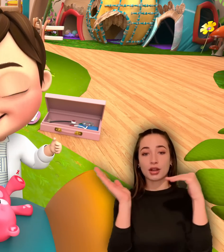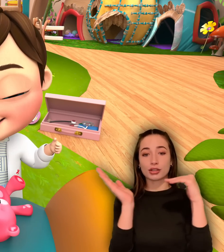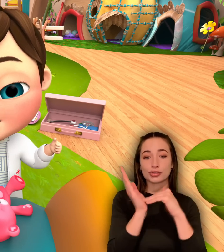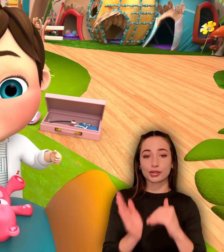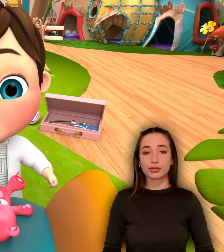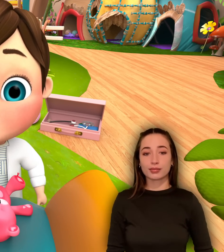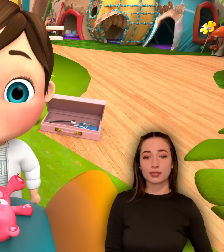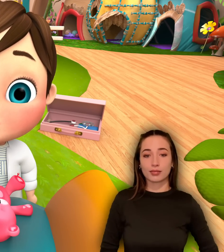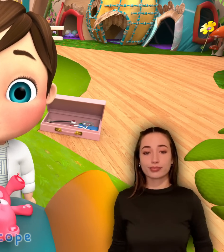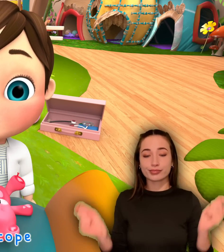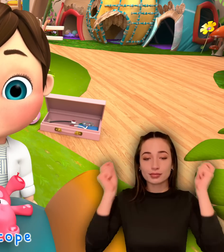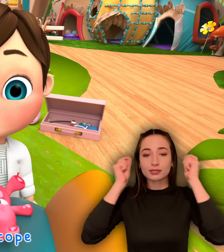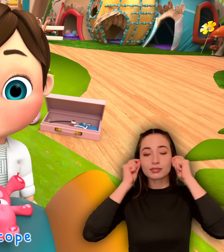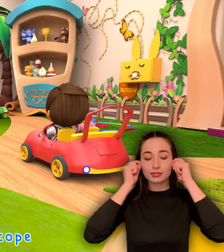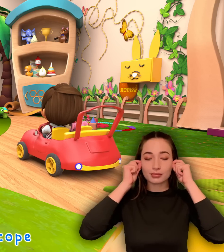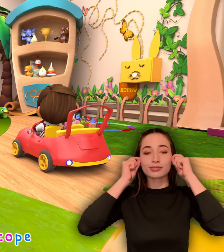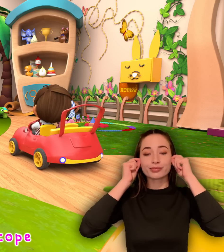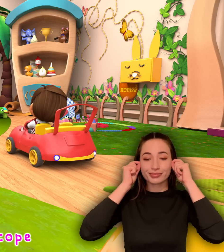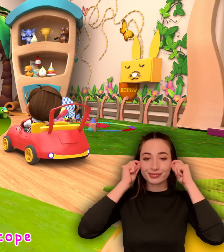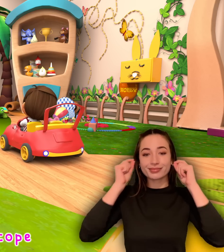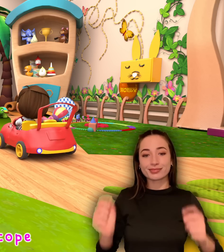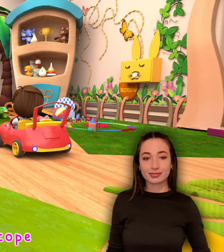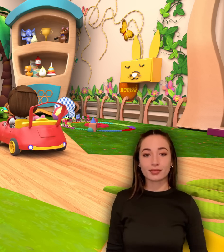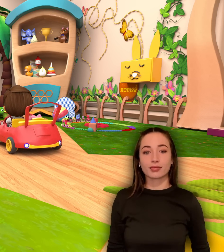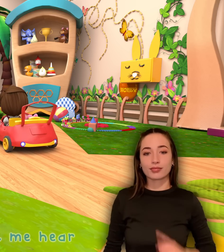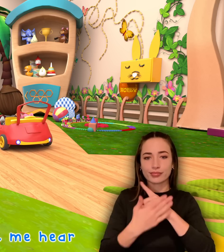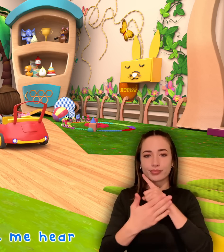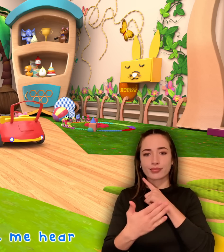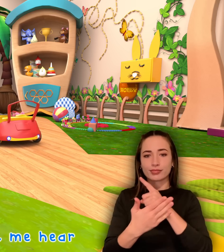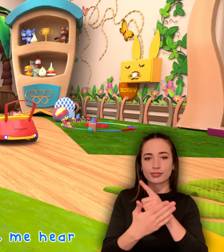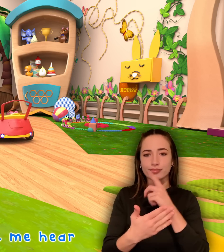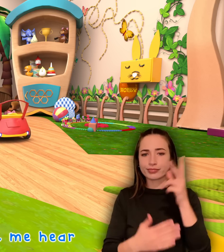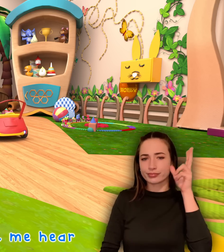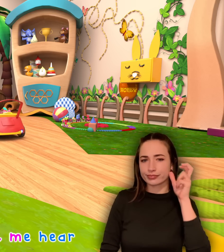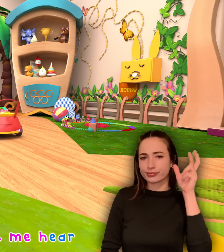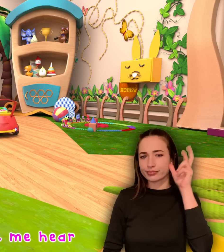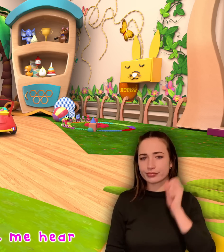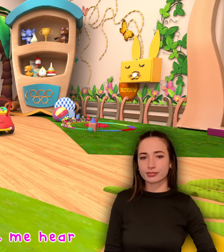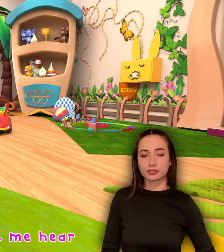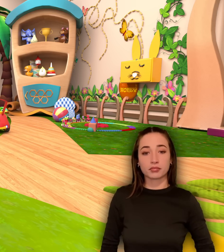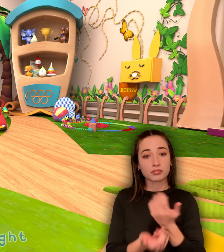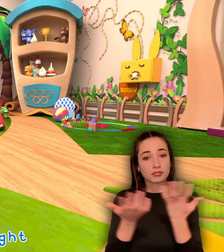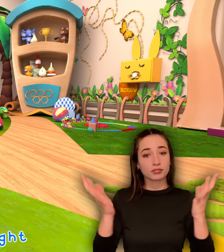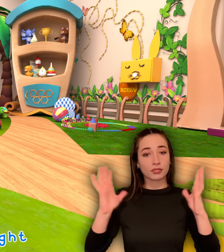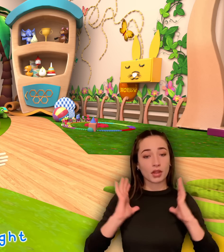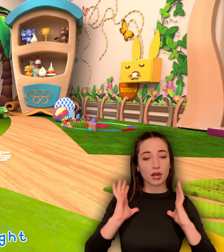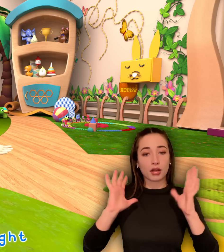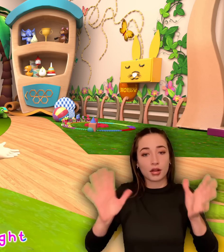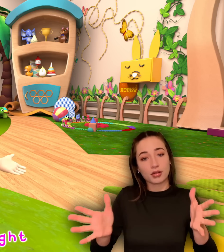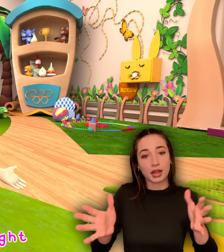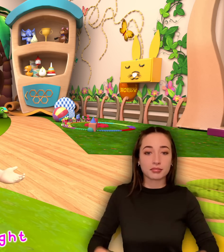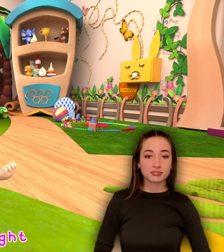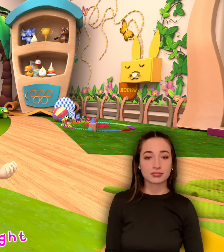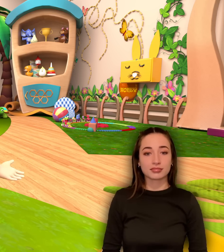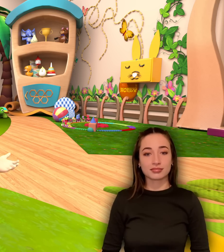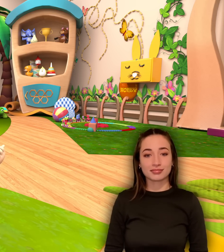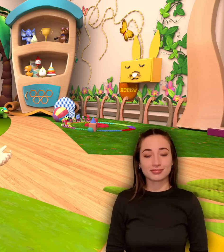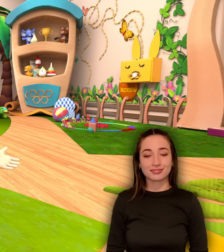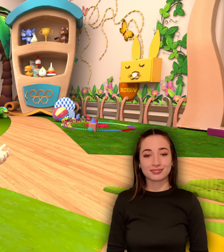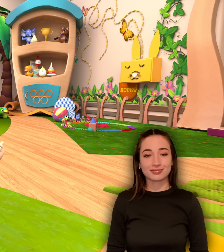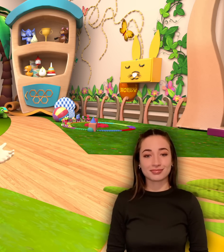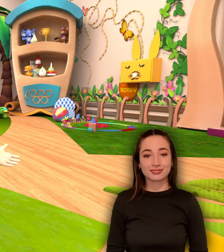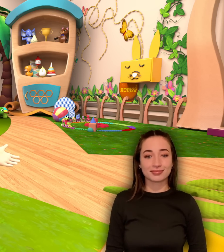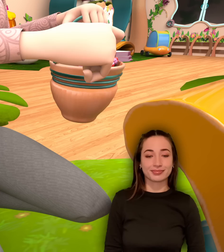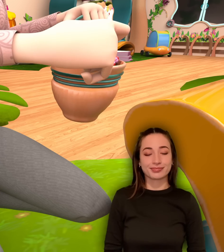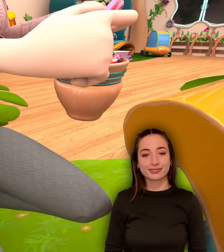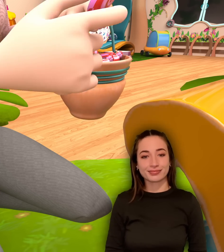I'm a doctor holding a stethoscope, thumping, thumping. Let me hear. Everything's alright.